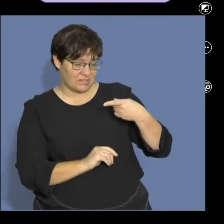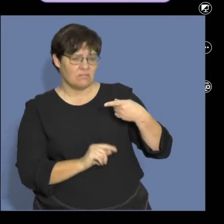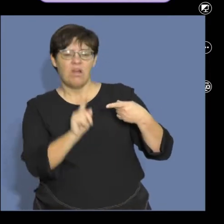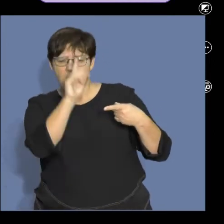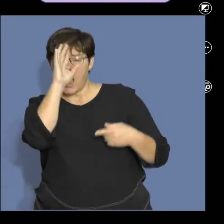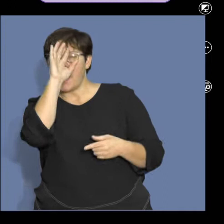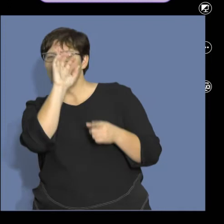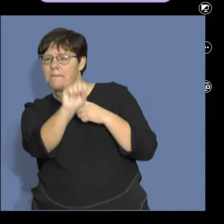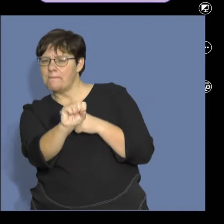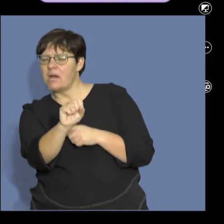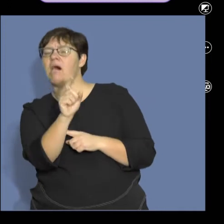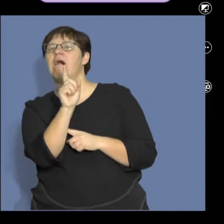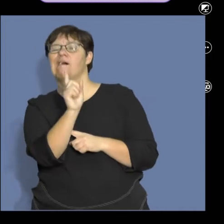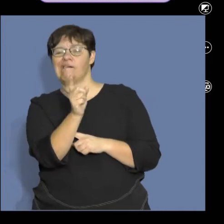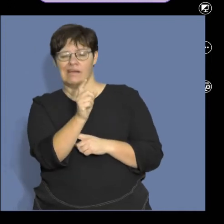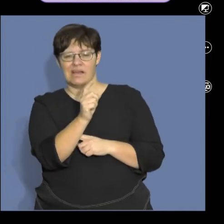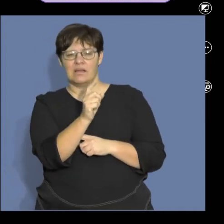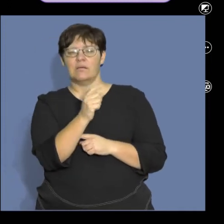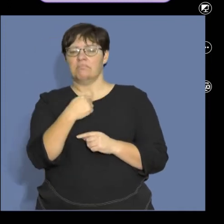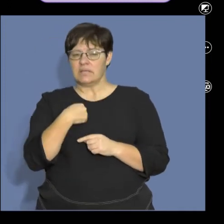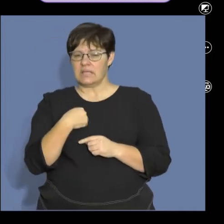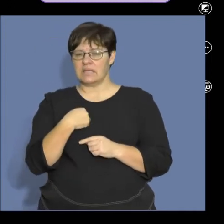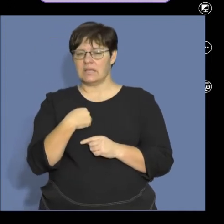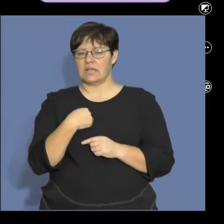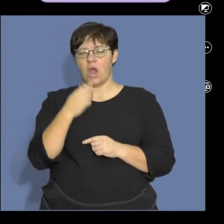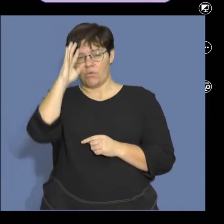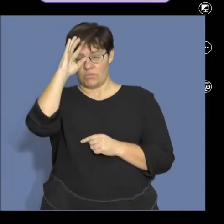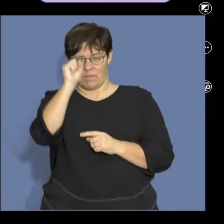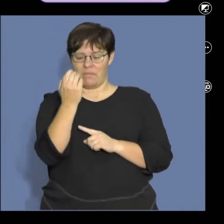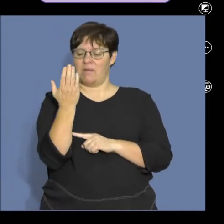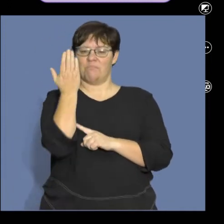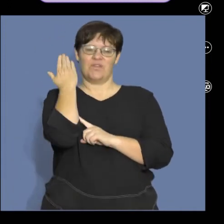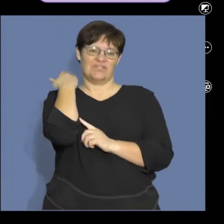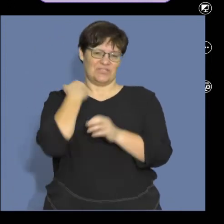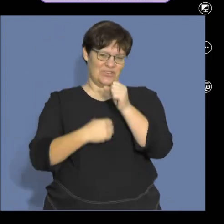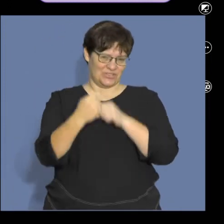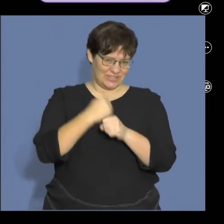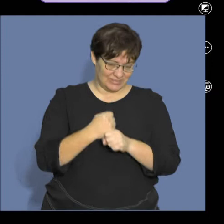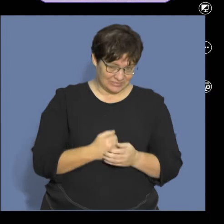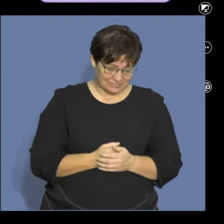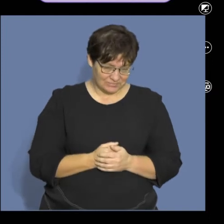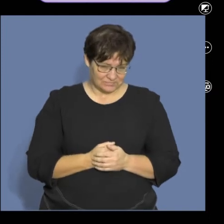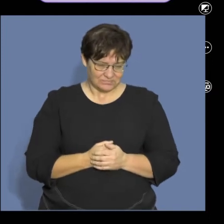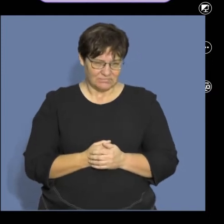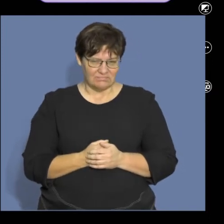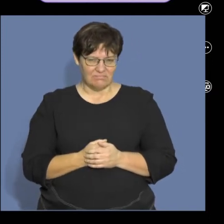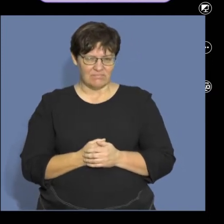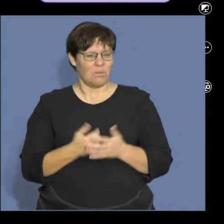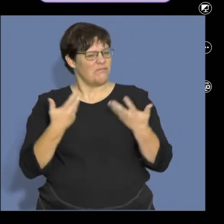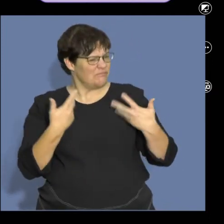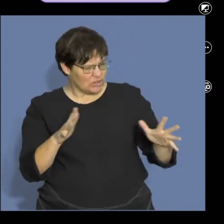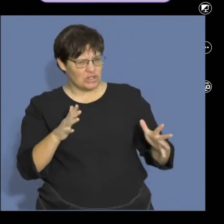to remind you of what you should be remembering from previous work that you've done